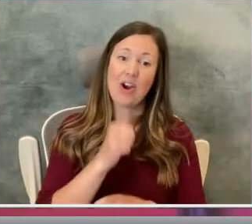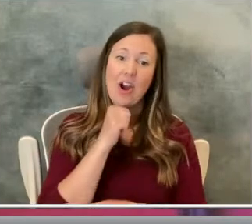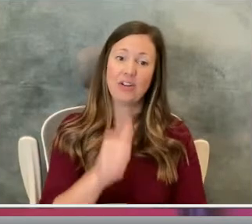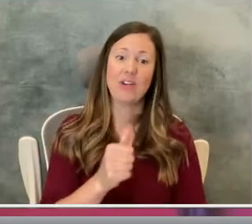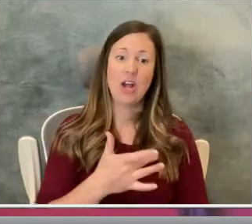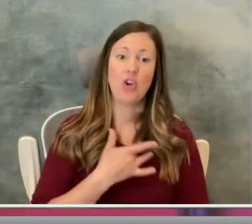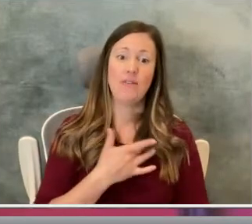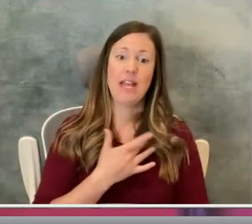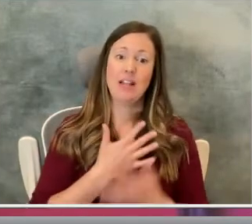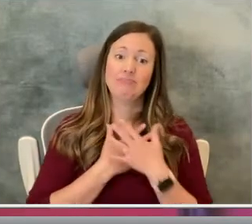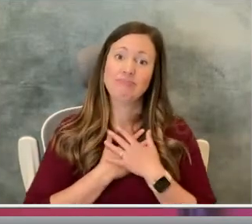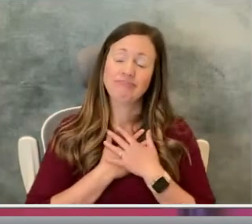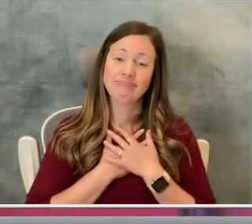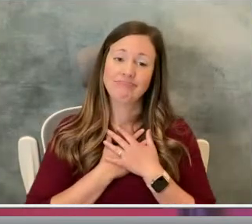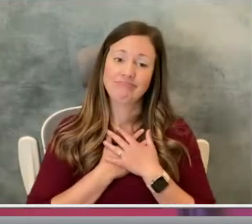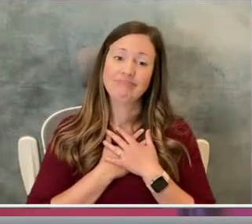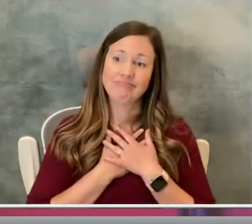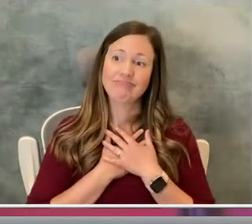and it's